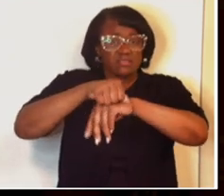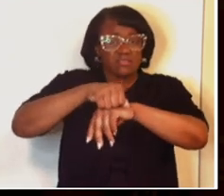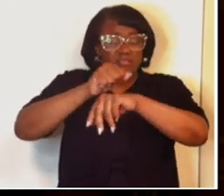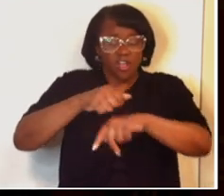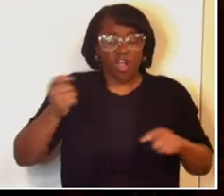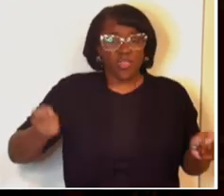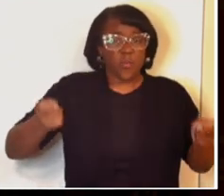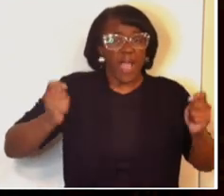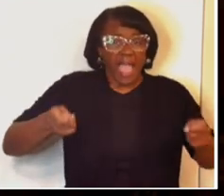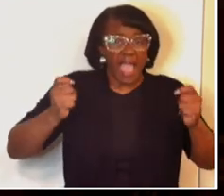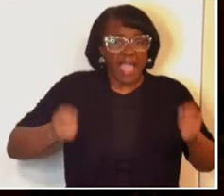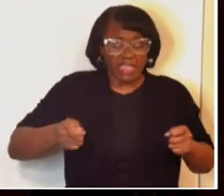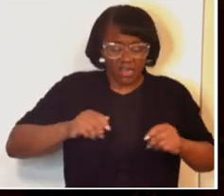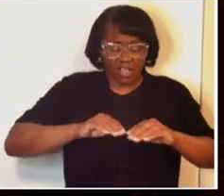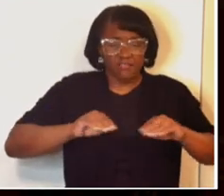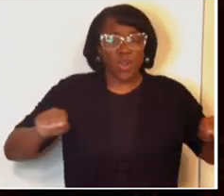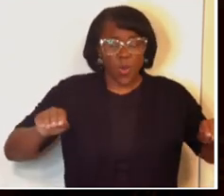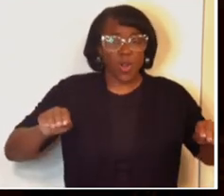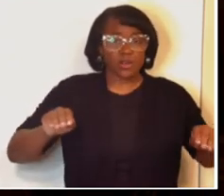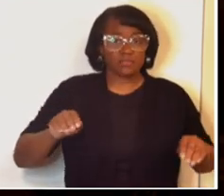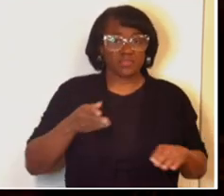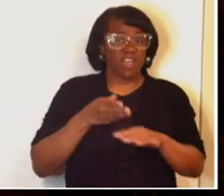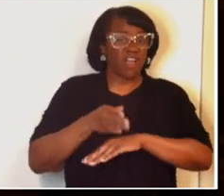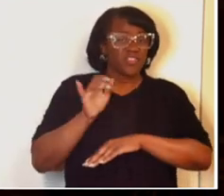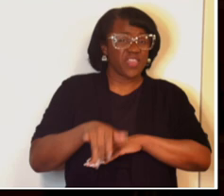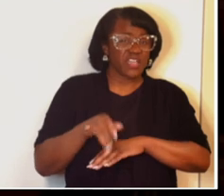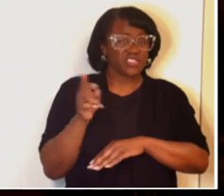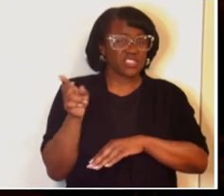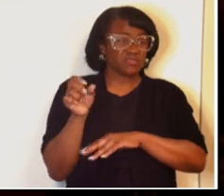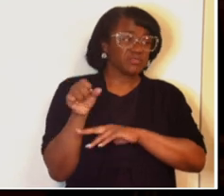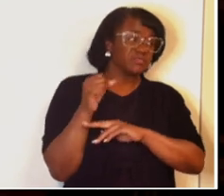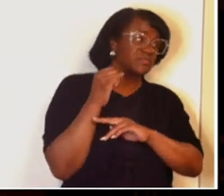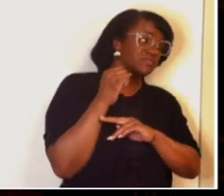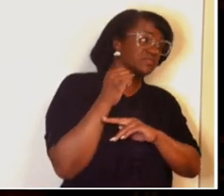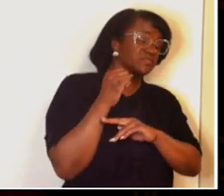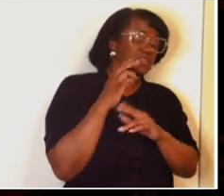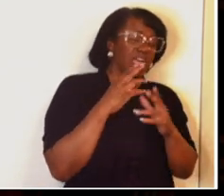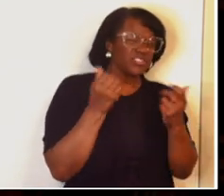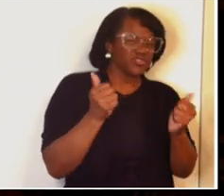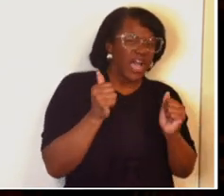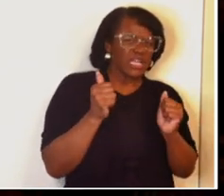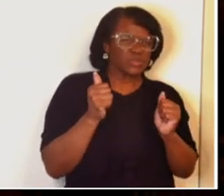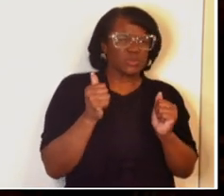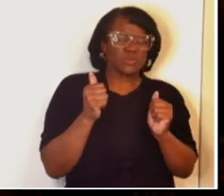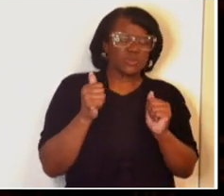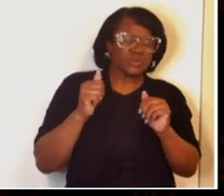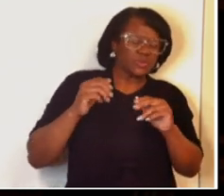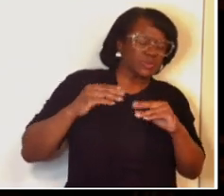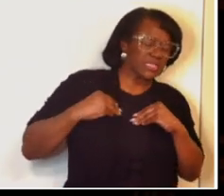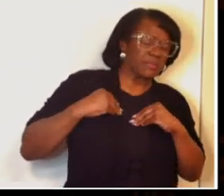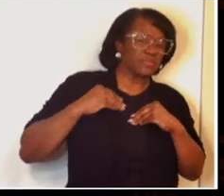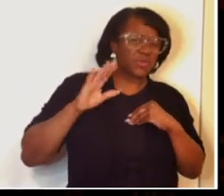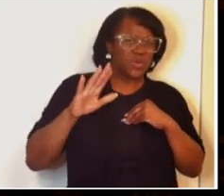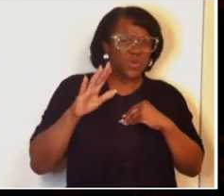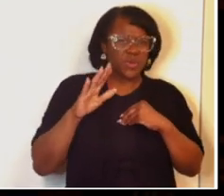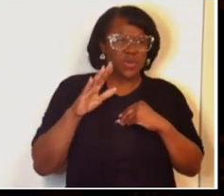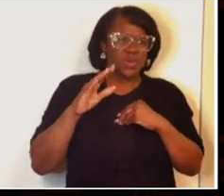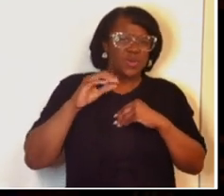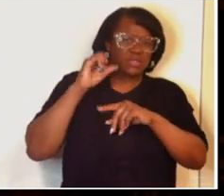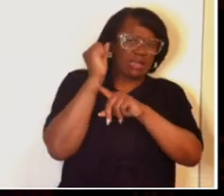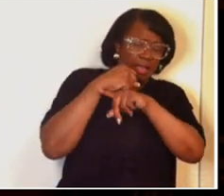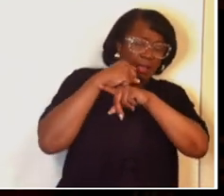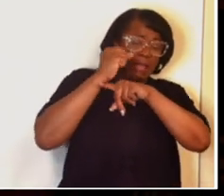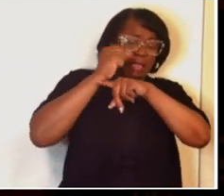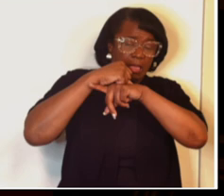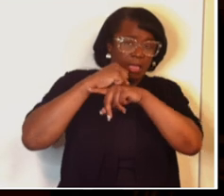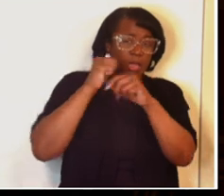her face. After that, she kept her head to the side and cushioned what blows she could with her hands. Epsy couldn't